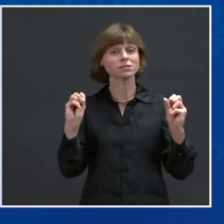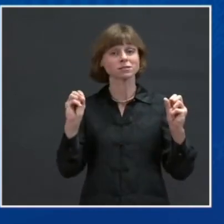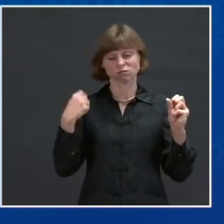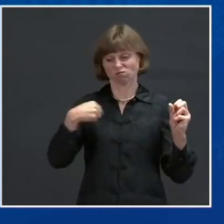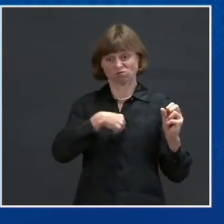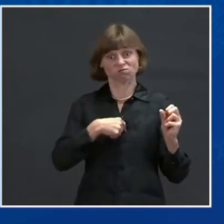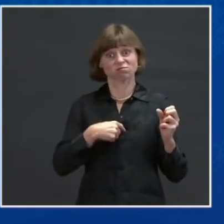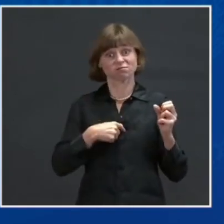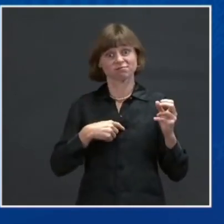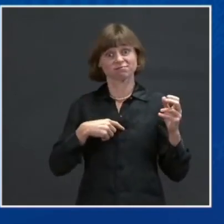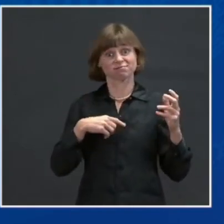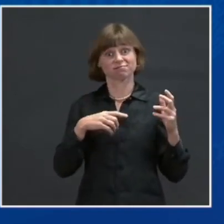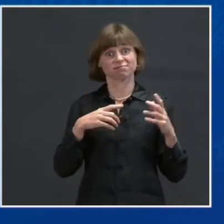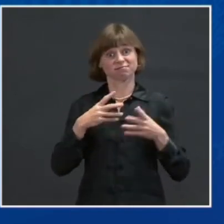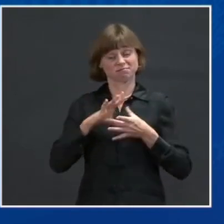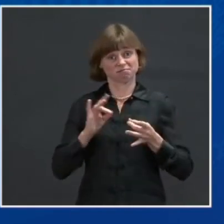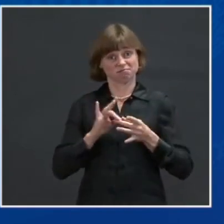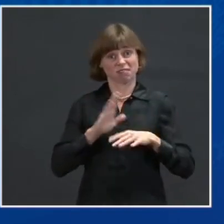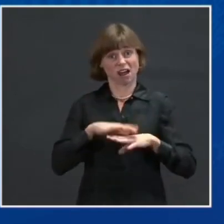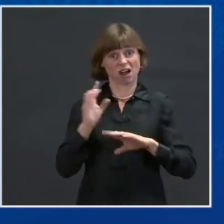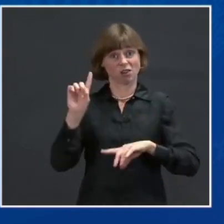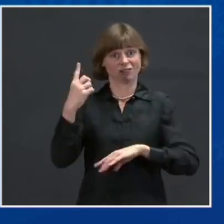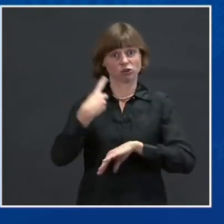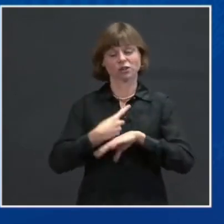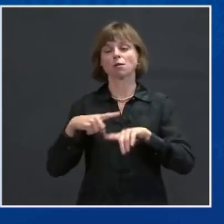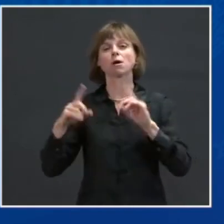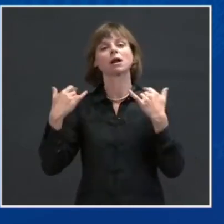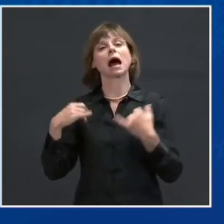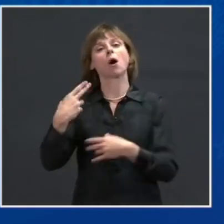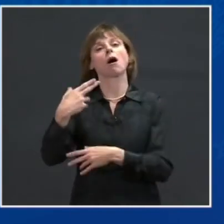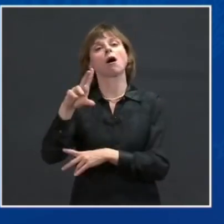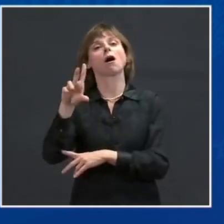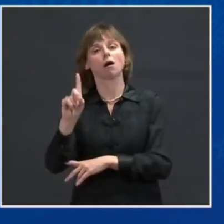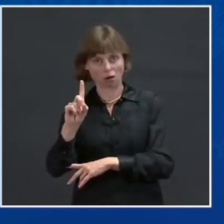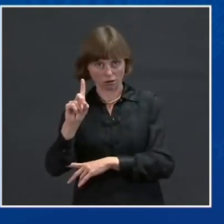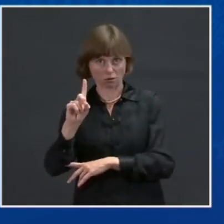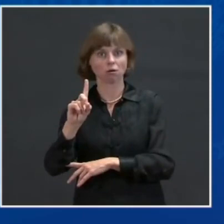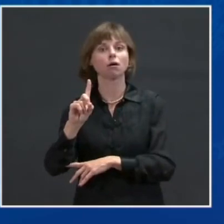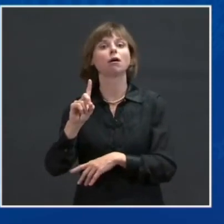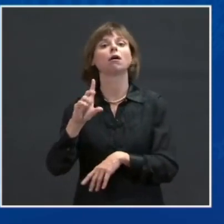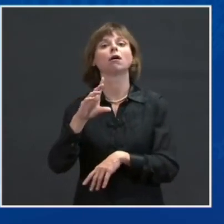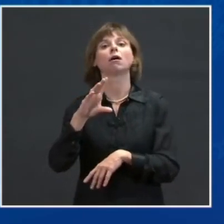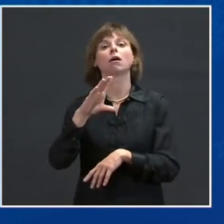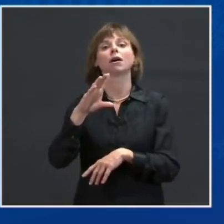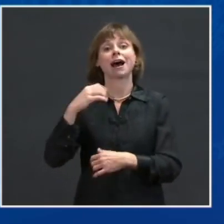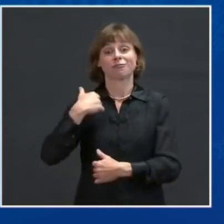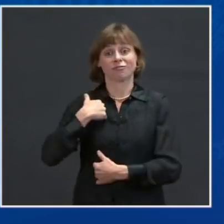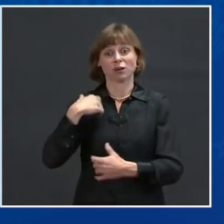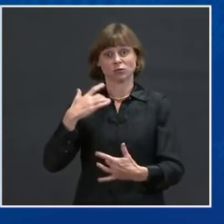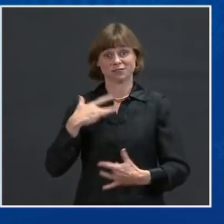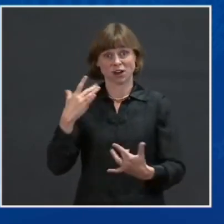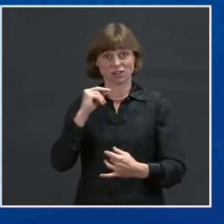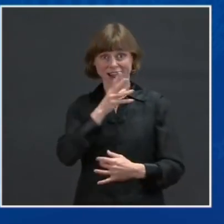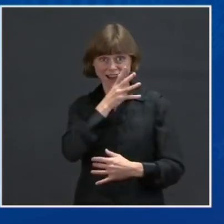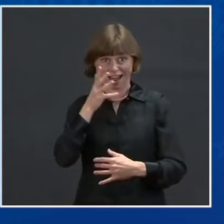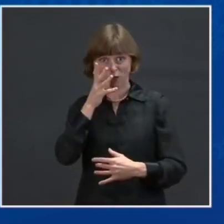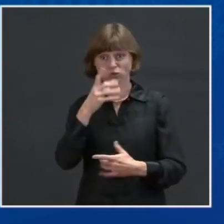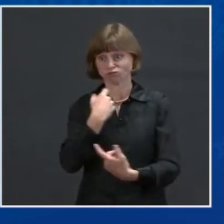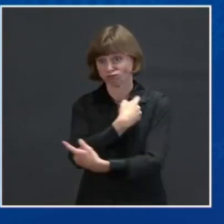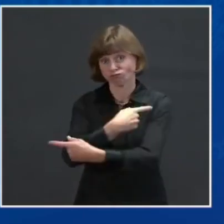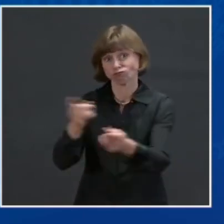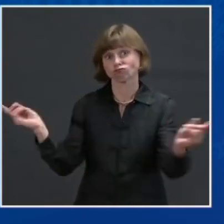but today the Departments of Housing and Urban Development, Veterans Affairs, and Agriculture announced they will extend